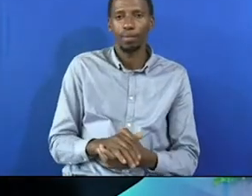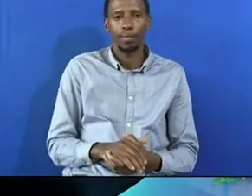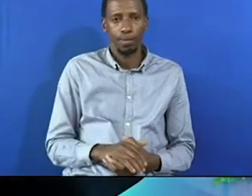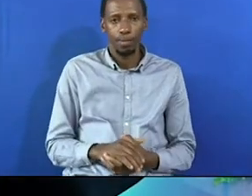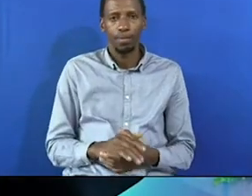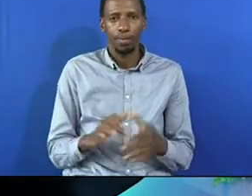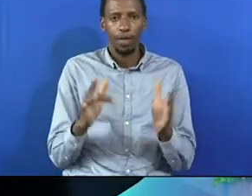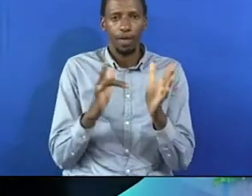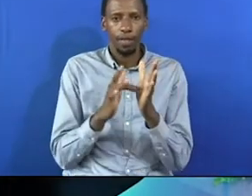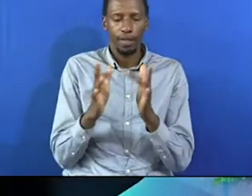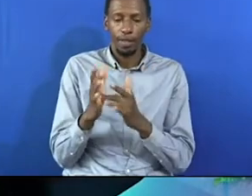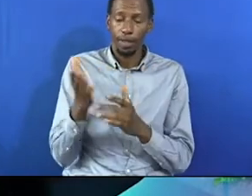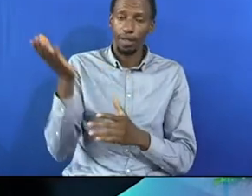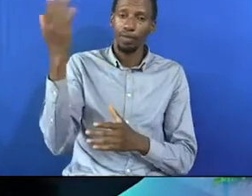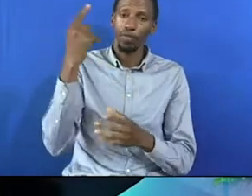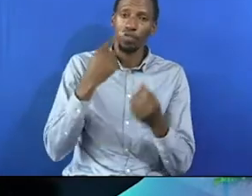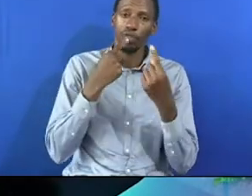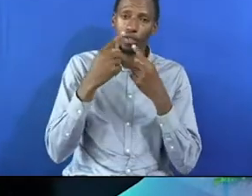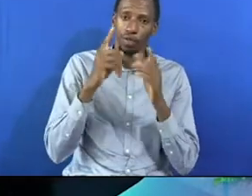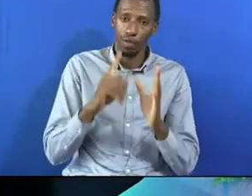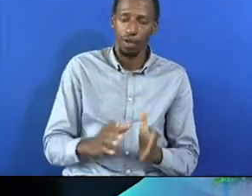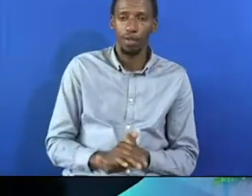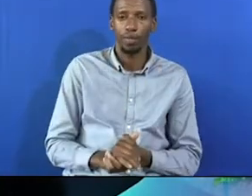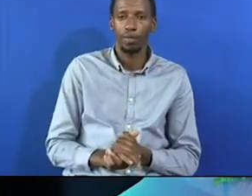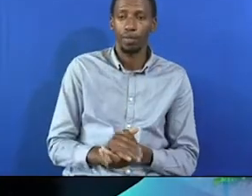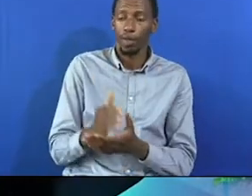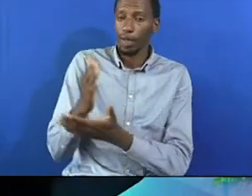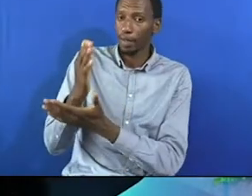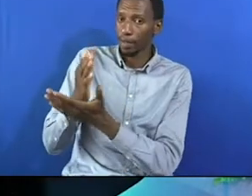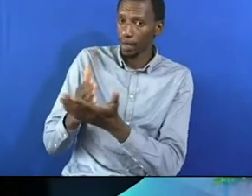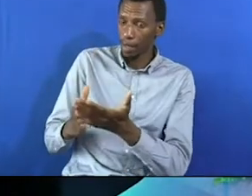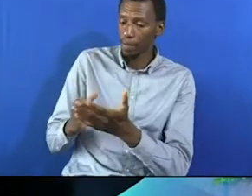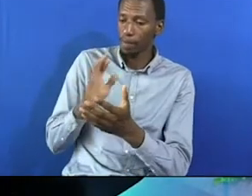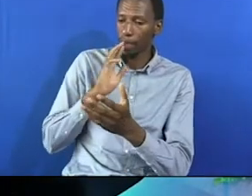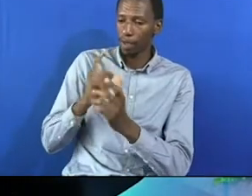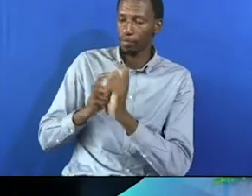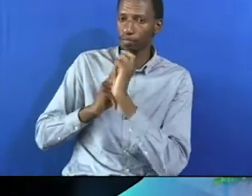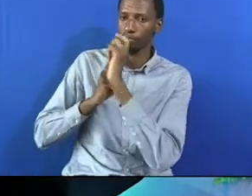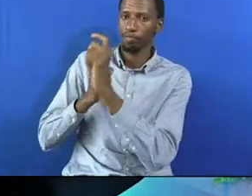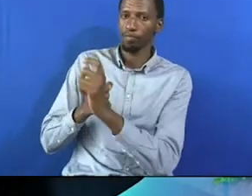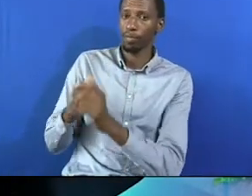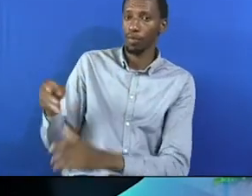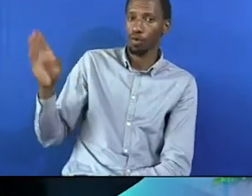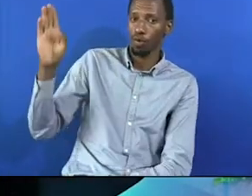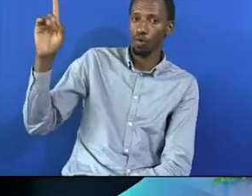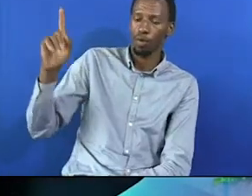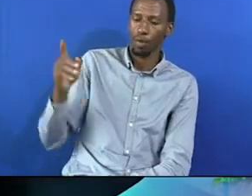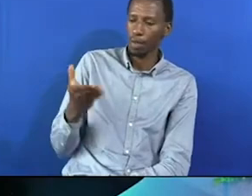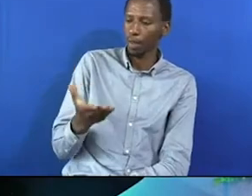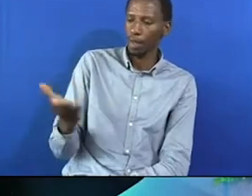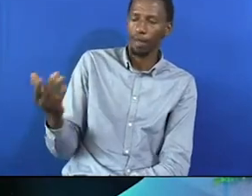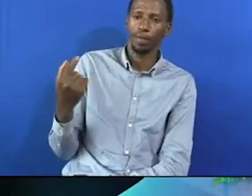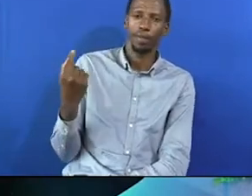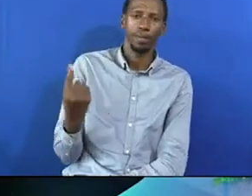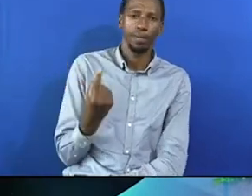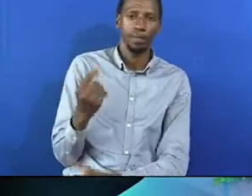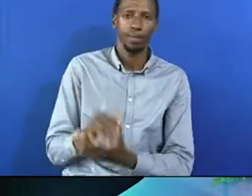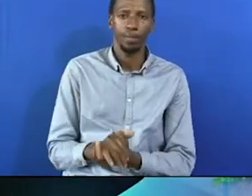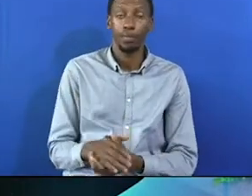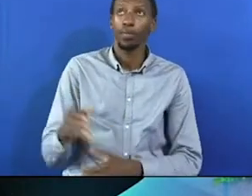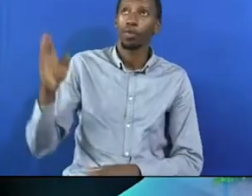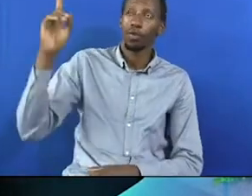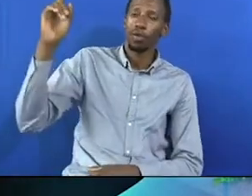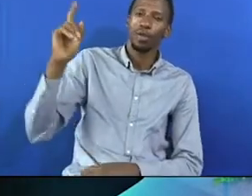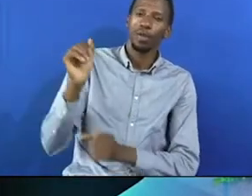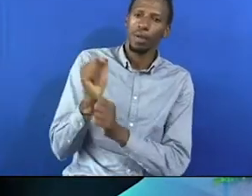Jesus said that some are gifted by God to be single.